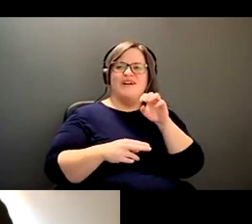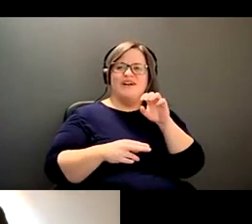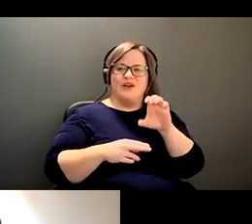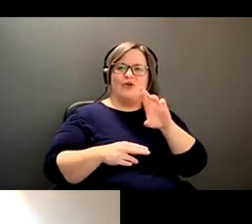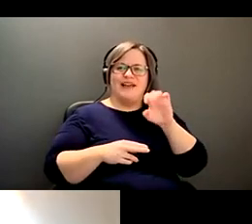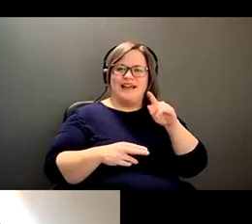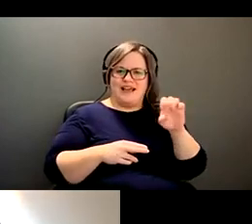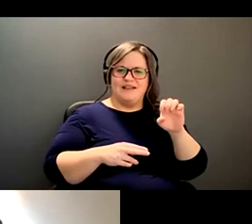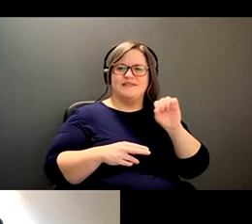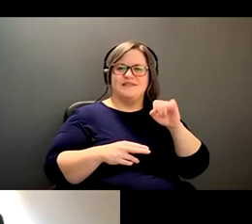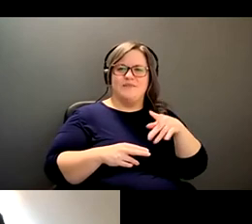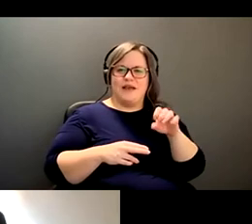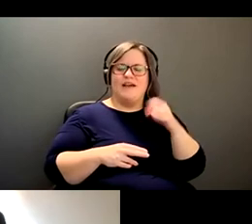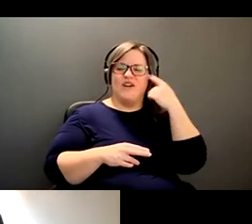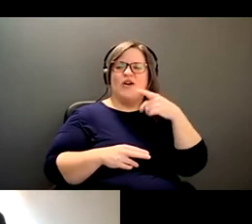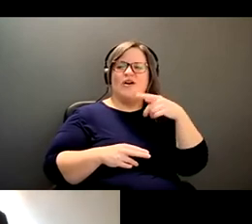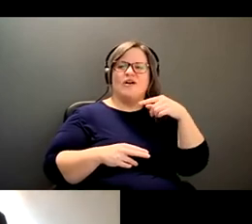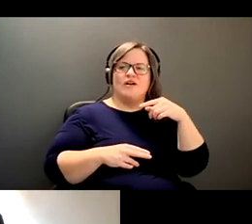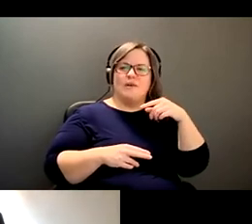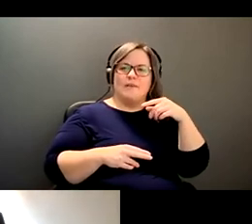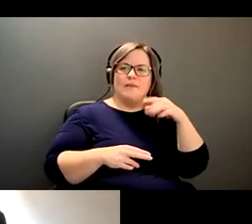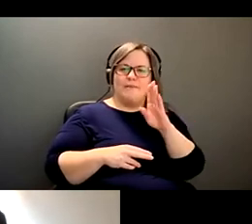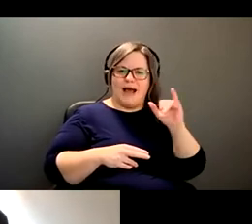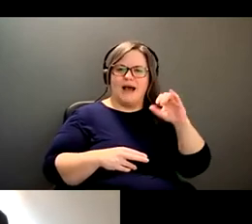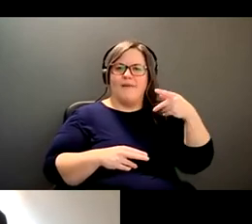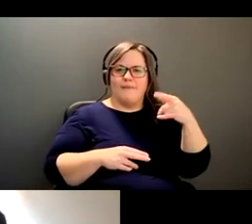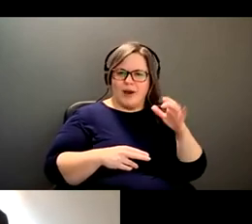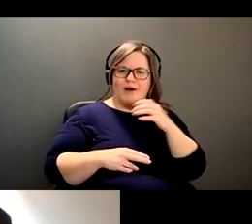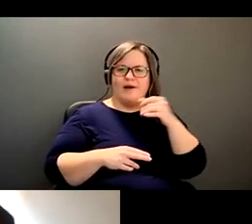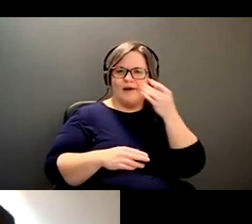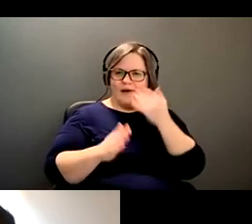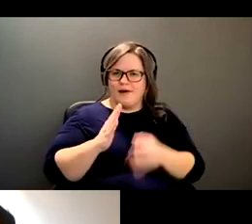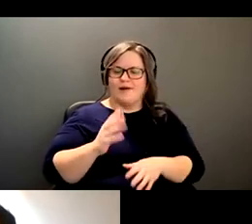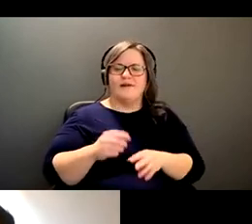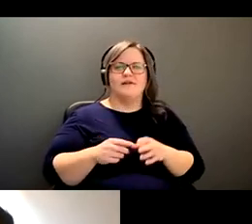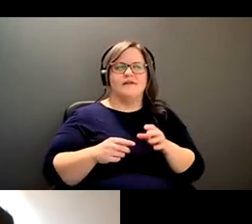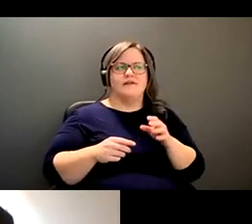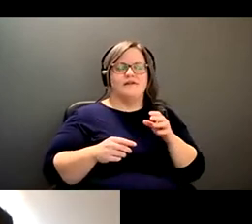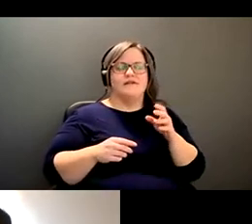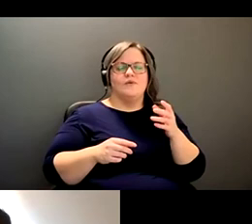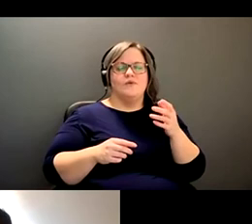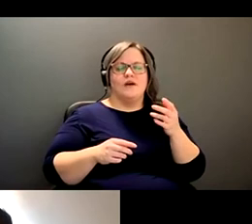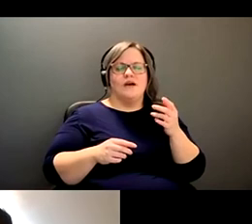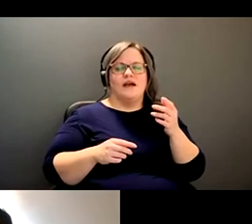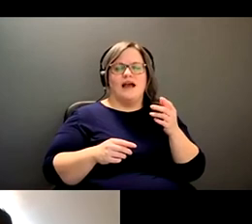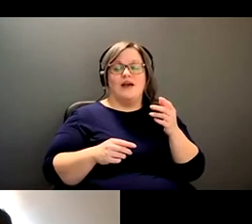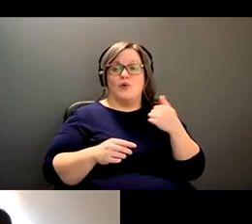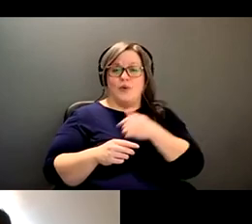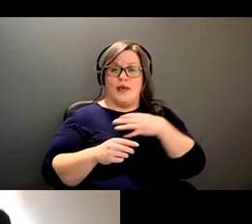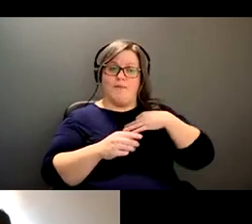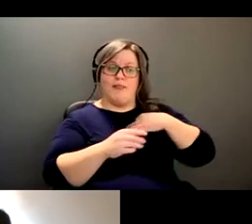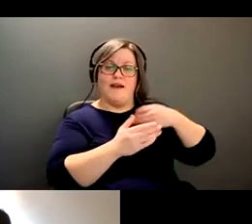new space, and we, our access to like institutional funding has been really like iffy. And like,